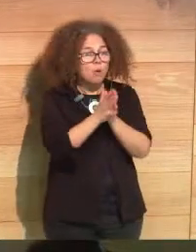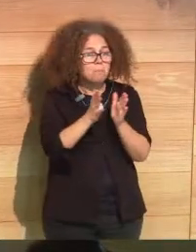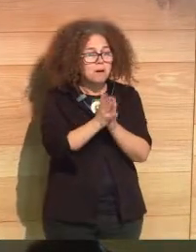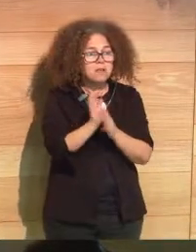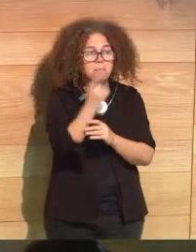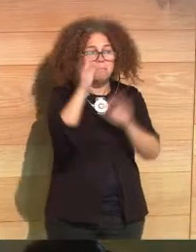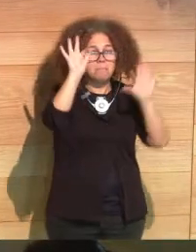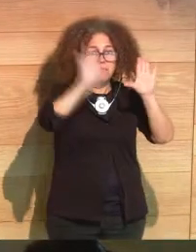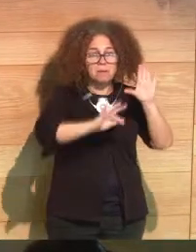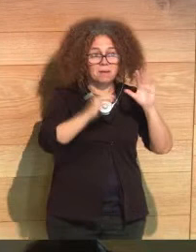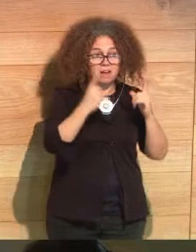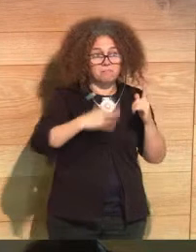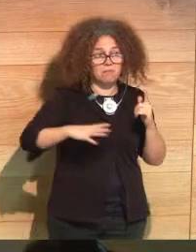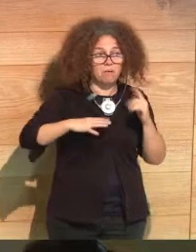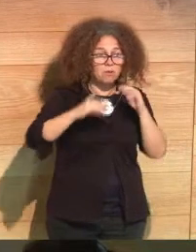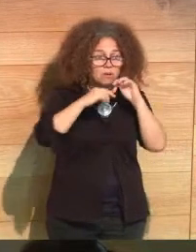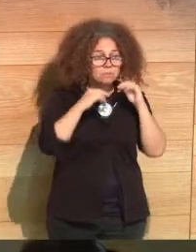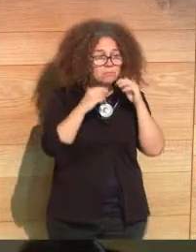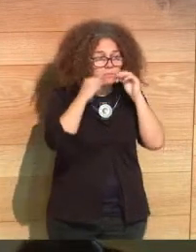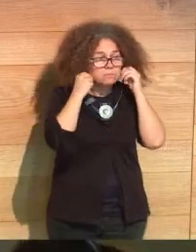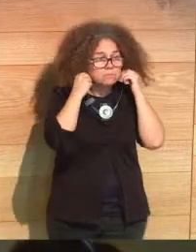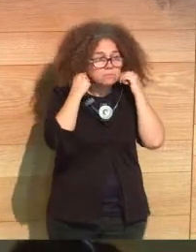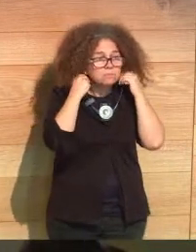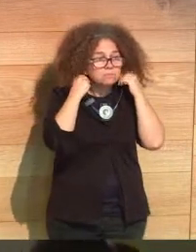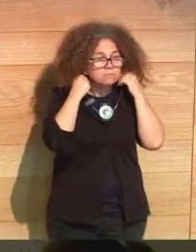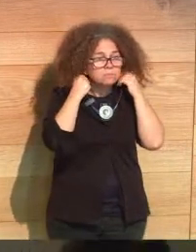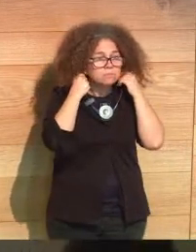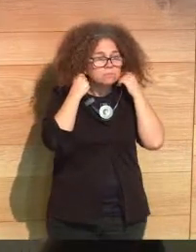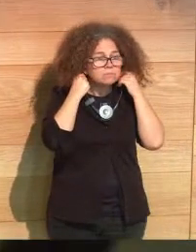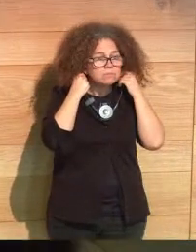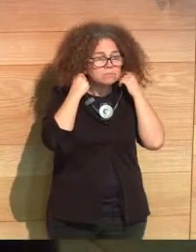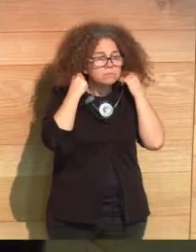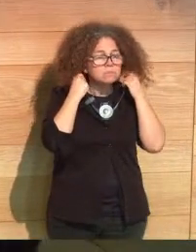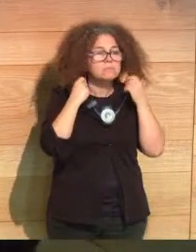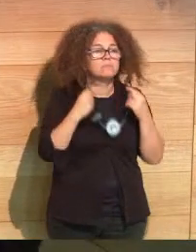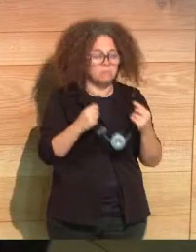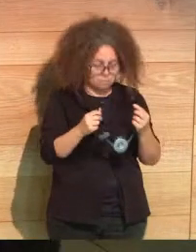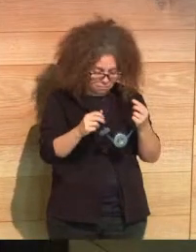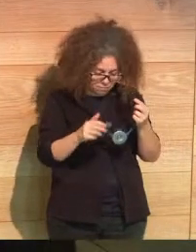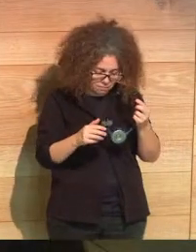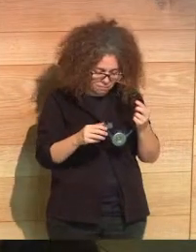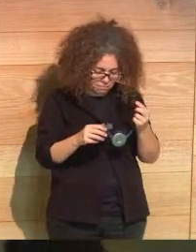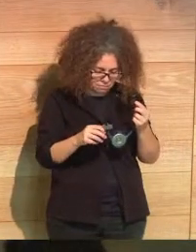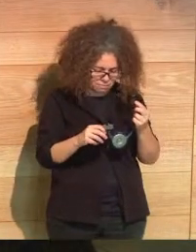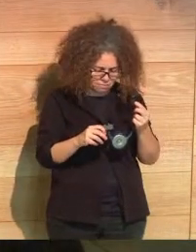colleagues can play the first clip. Edges.